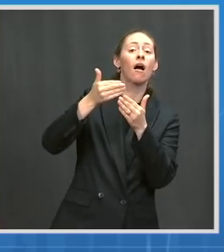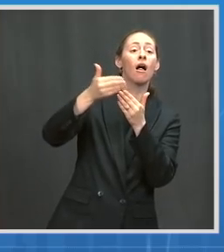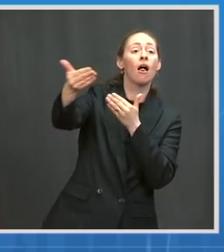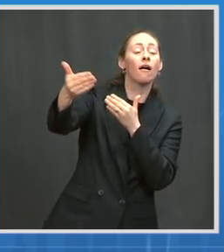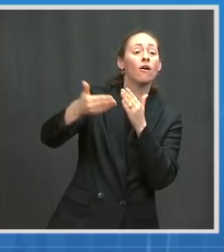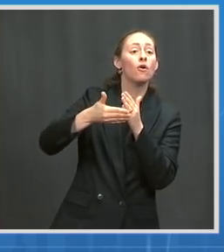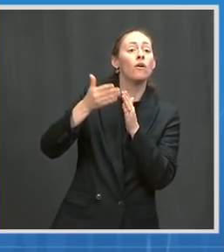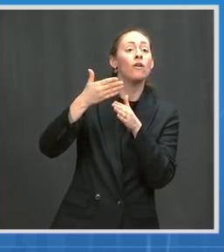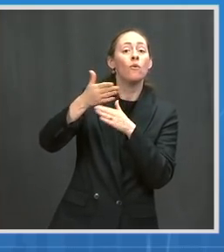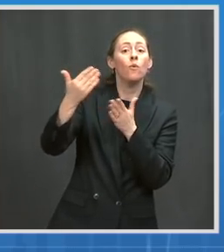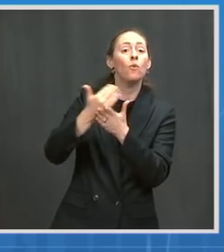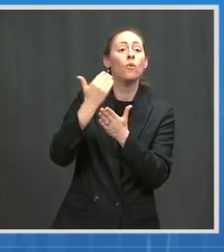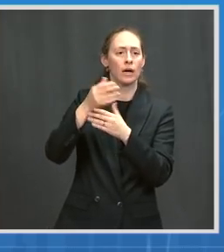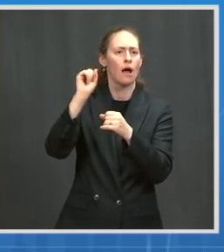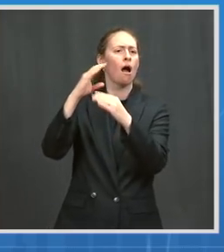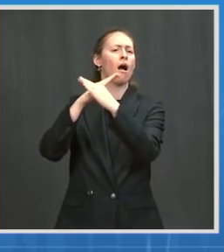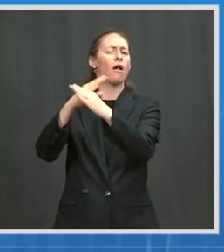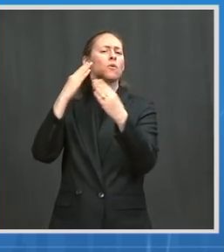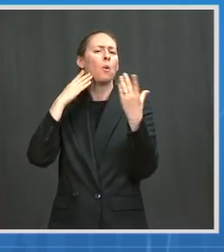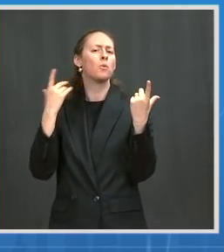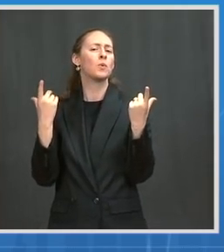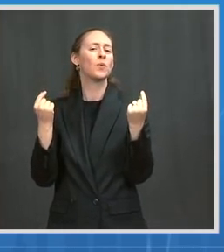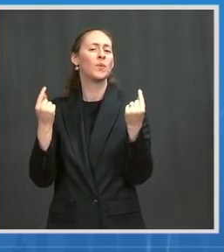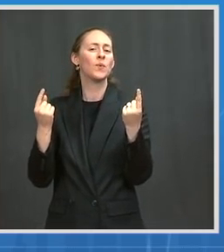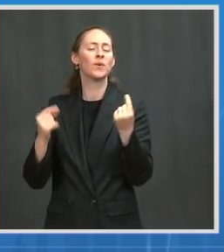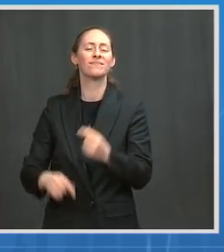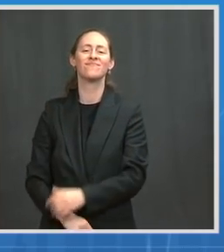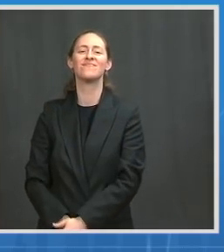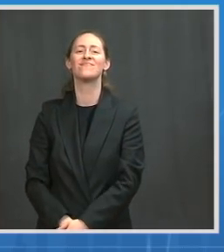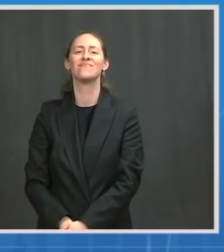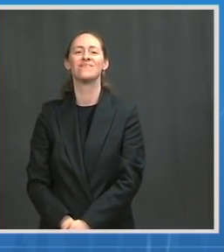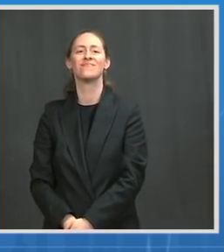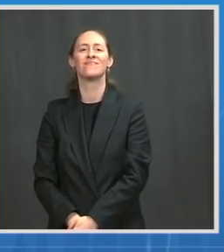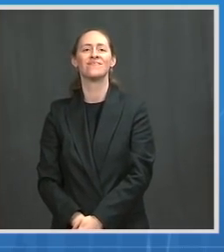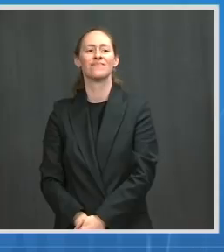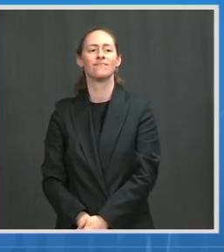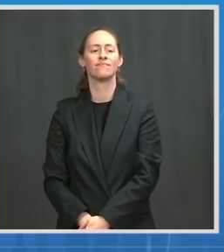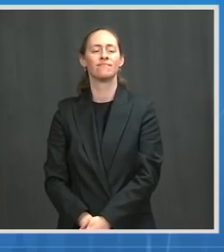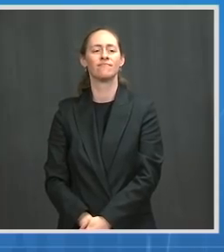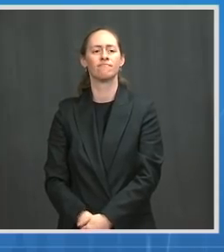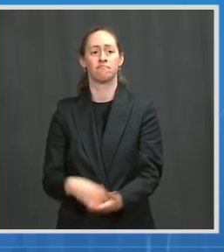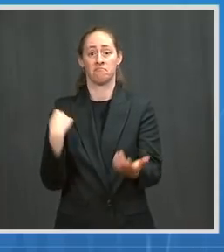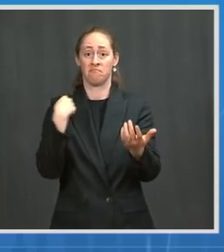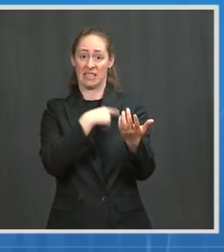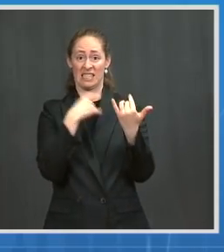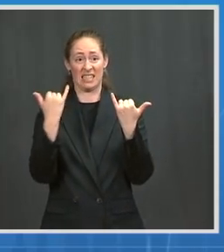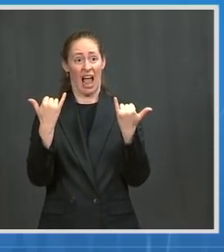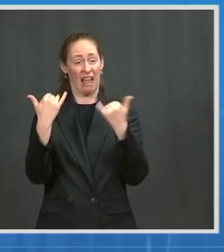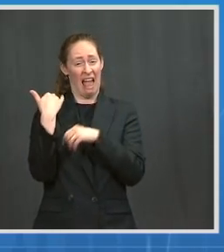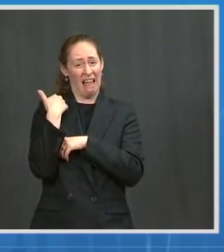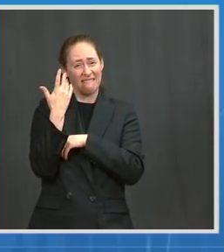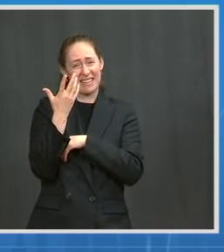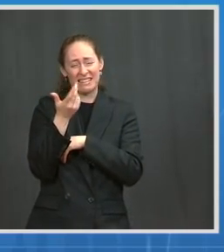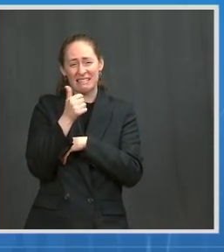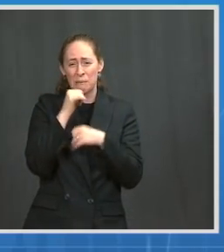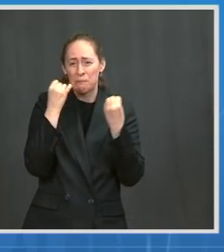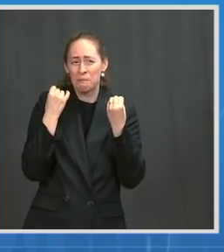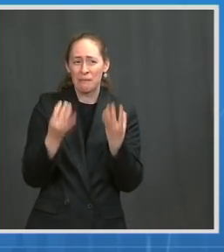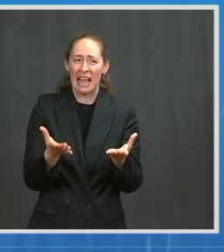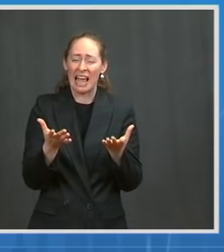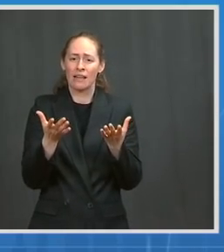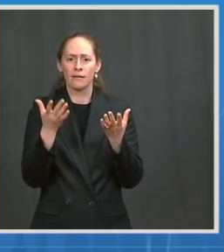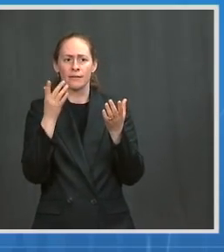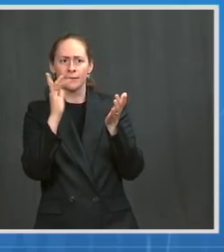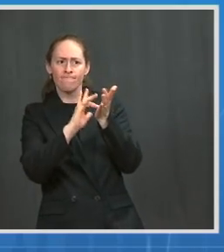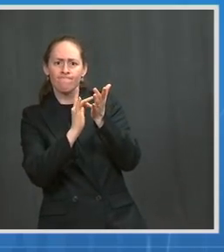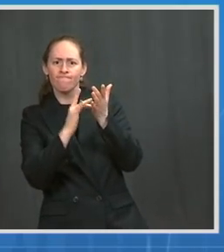latter statement? Next slide. There are few treatments that exist for many of the viruses that have what